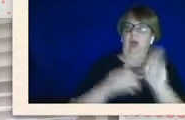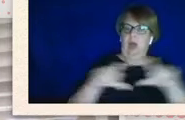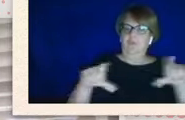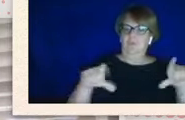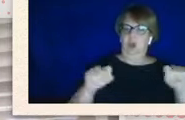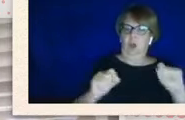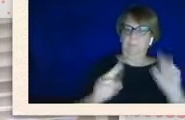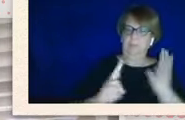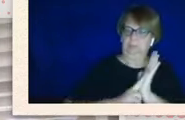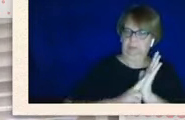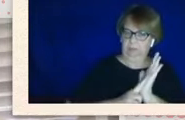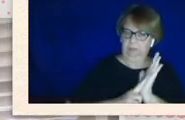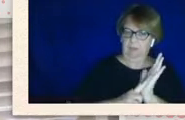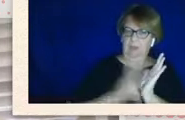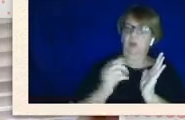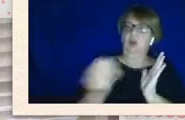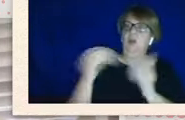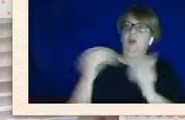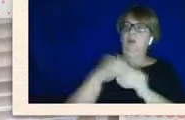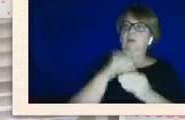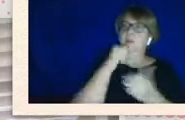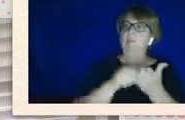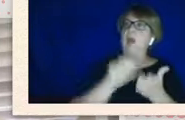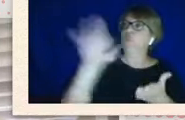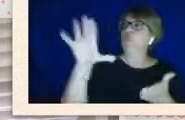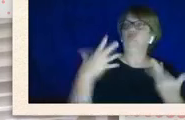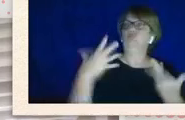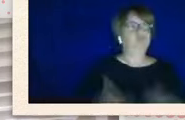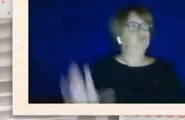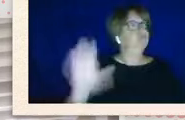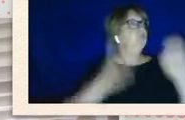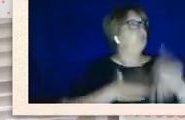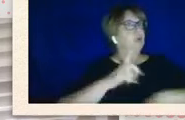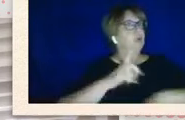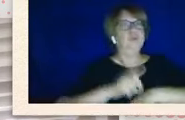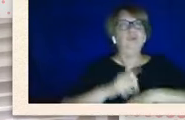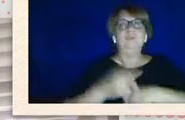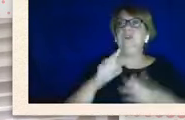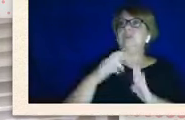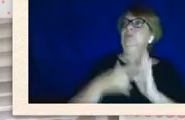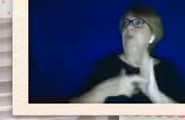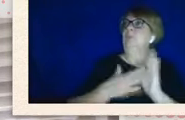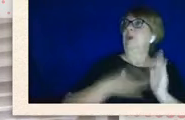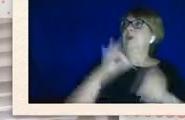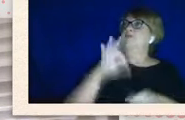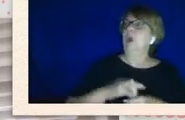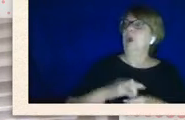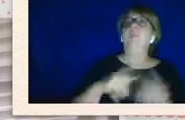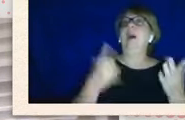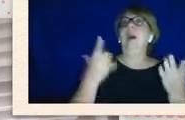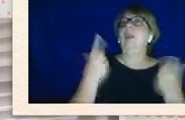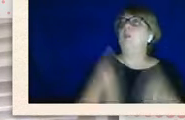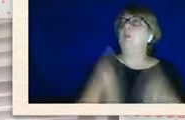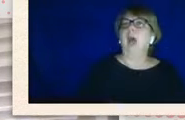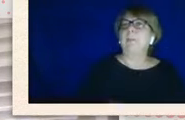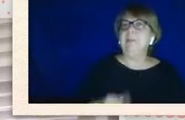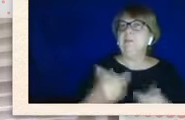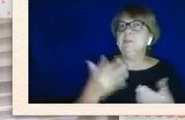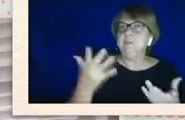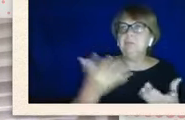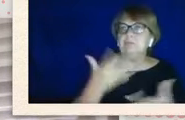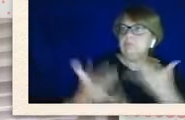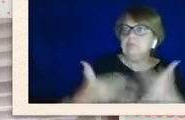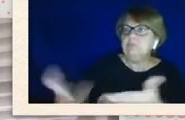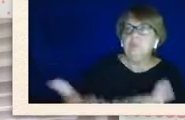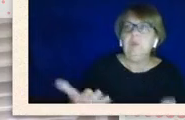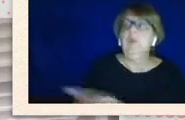when you put that in the mail, you're like, okay, I've done my duty. I've registered my vote. But what actually happens from there? What actually happens from there is